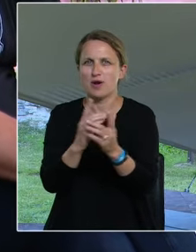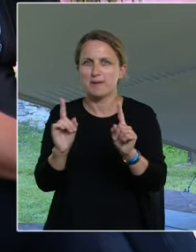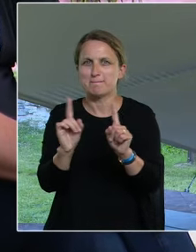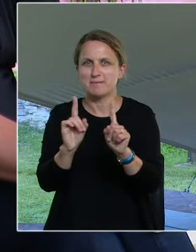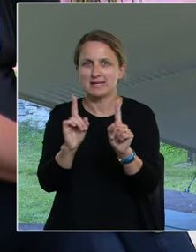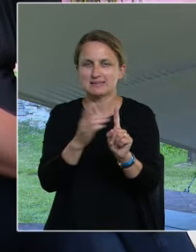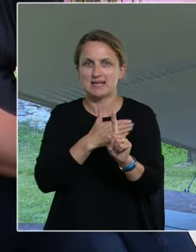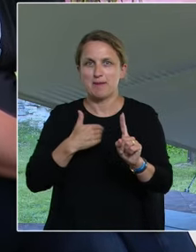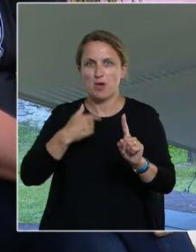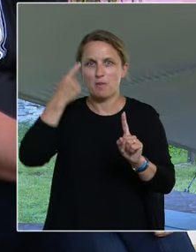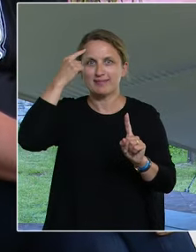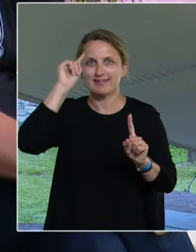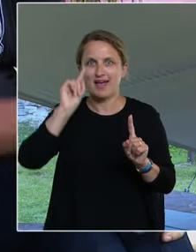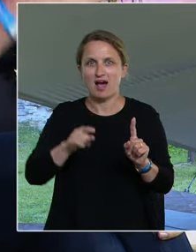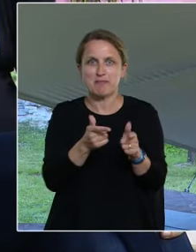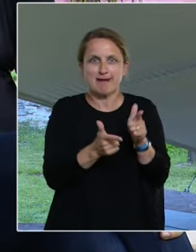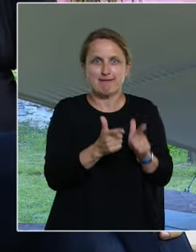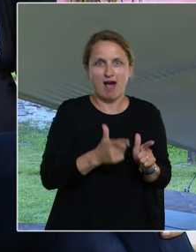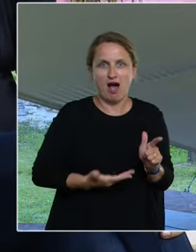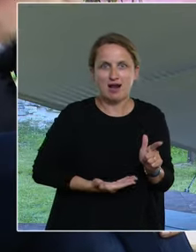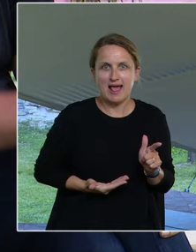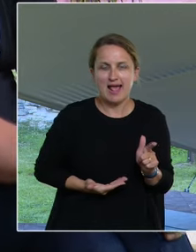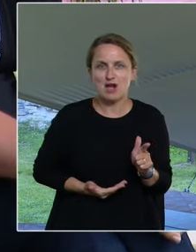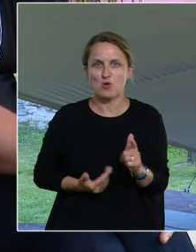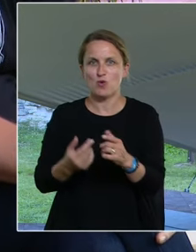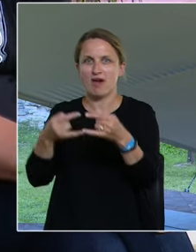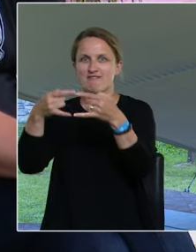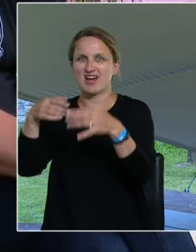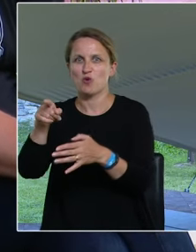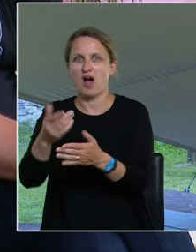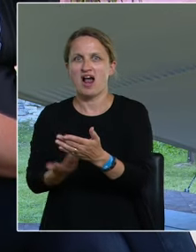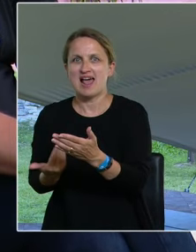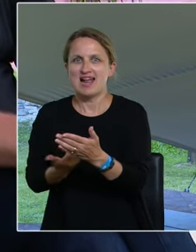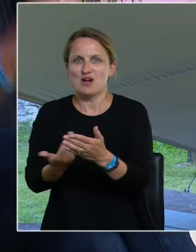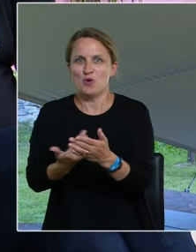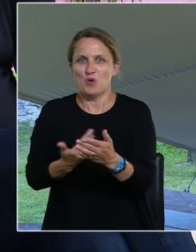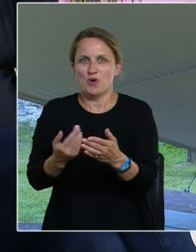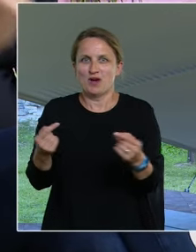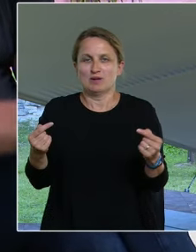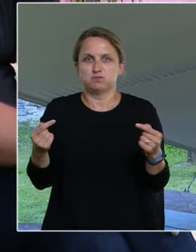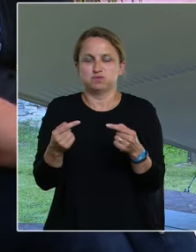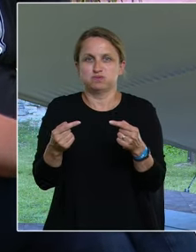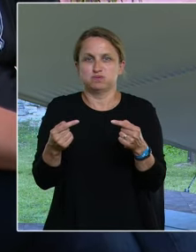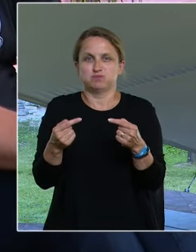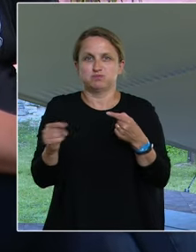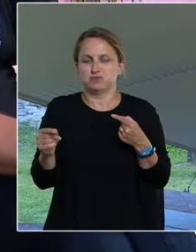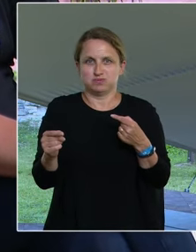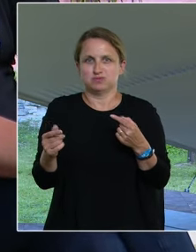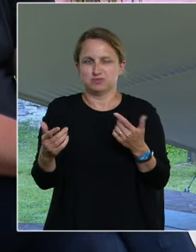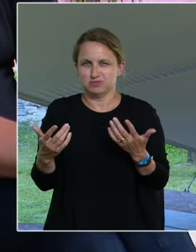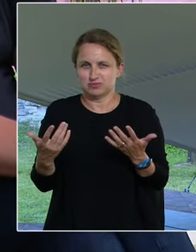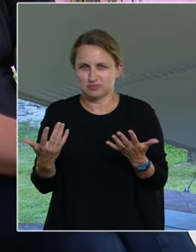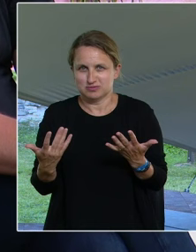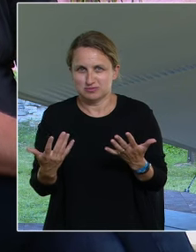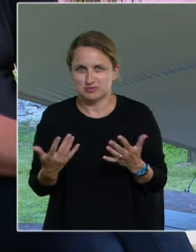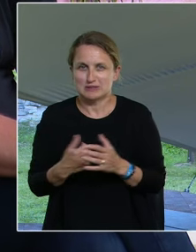our knowledge spheres are quite fragmented, etc. We don't really know what each other we do know, etc. So when it comes to that topic, something we